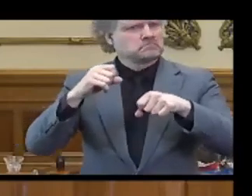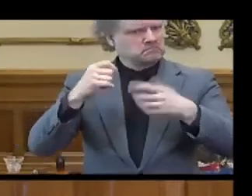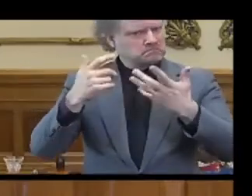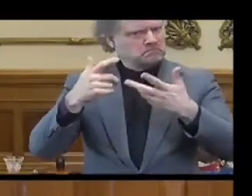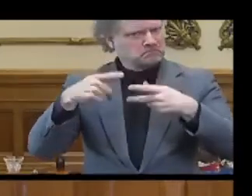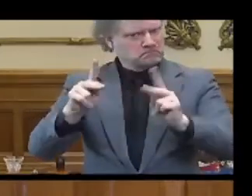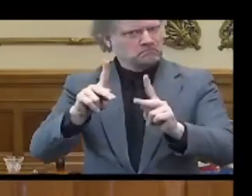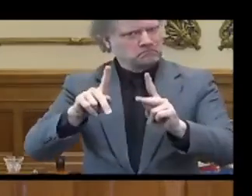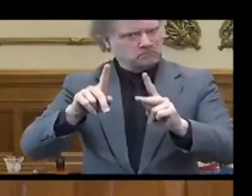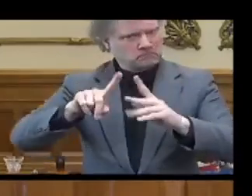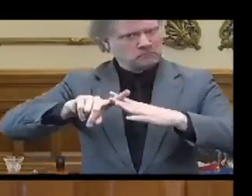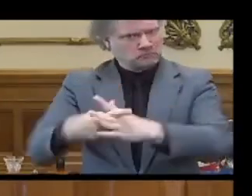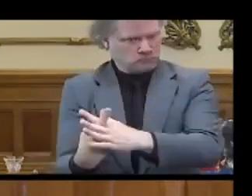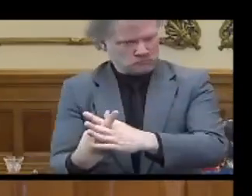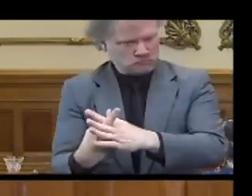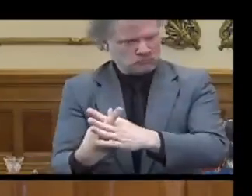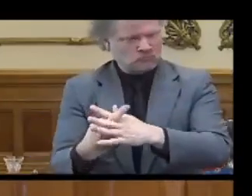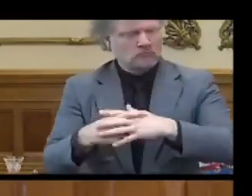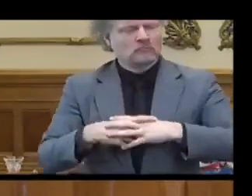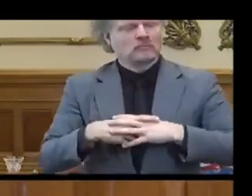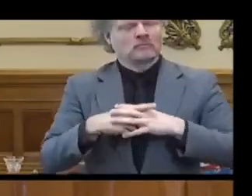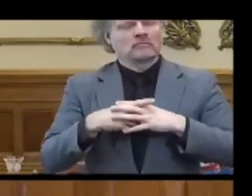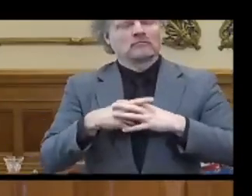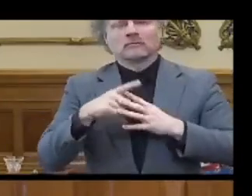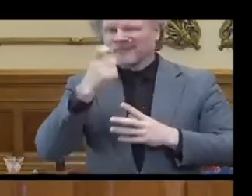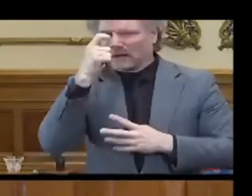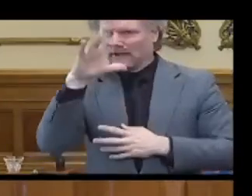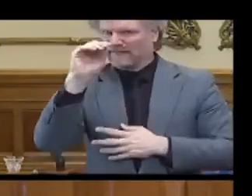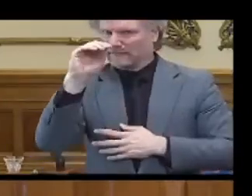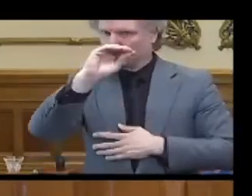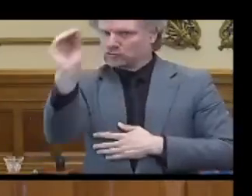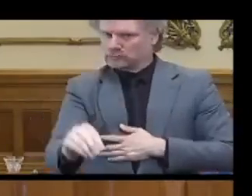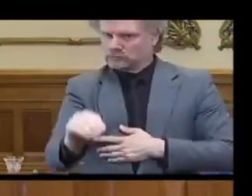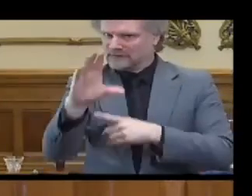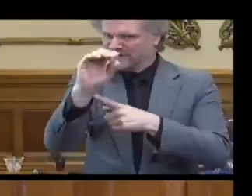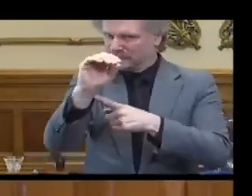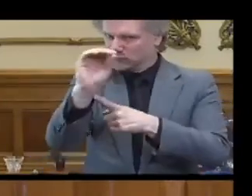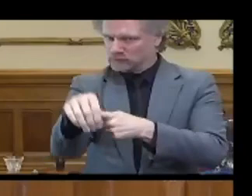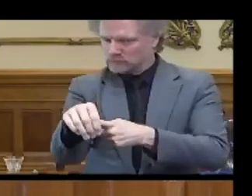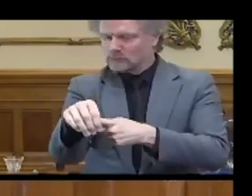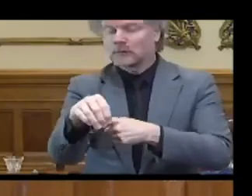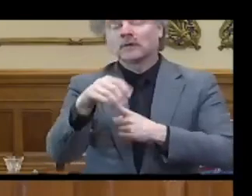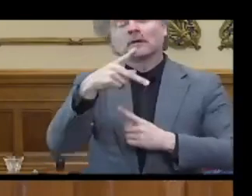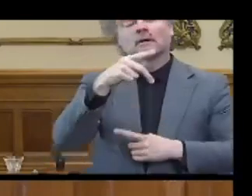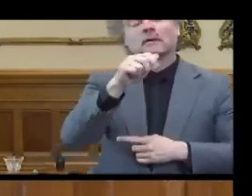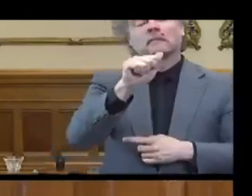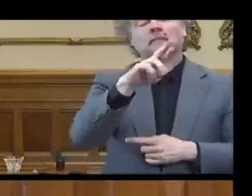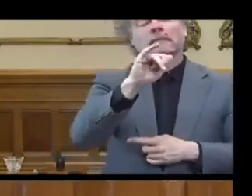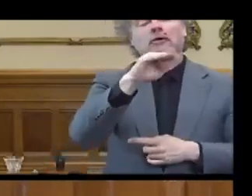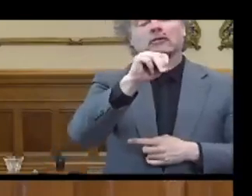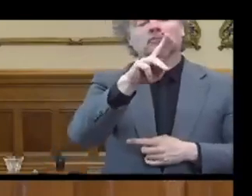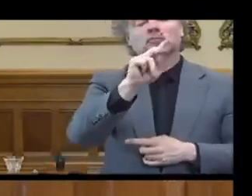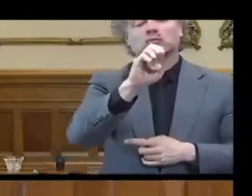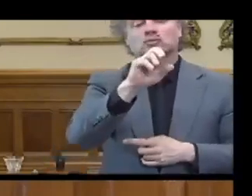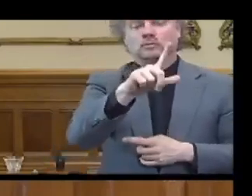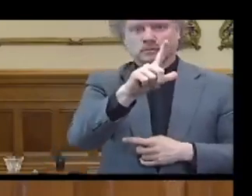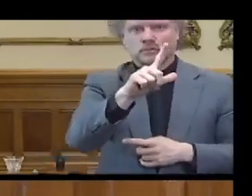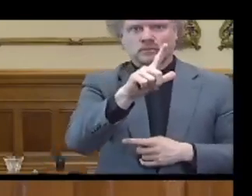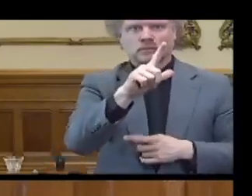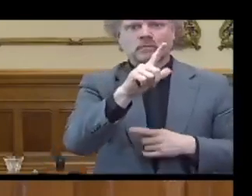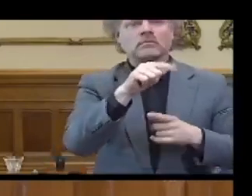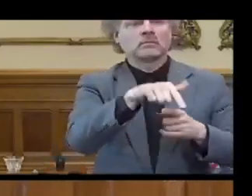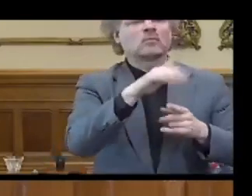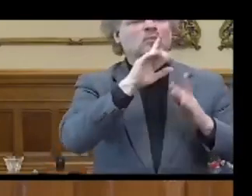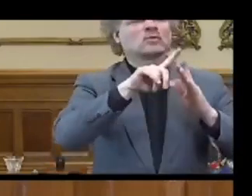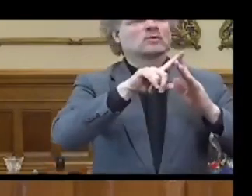allowed to start at 50% capacity. The parimutuel entities will